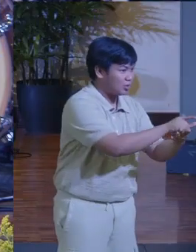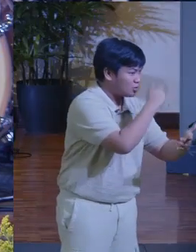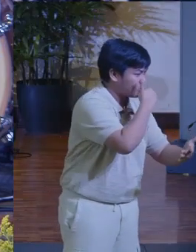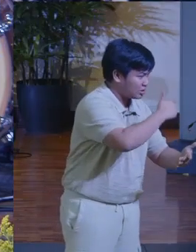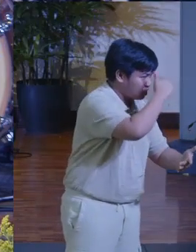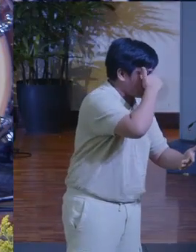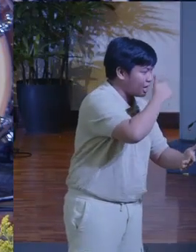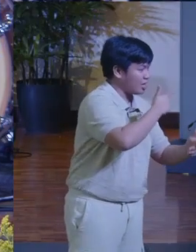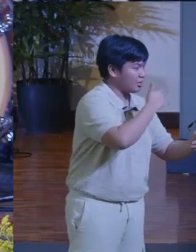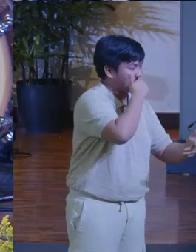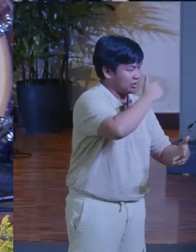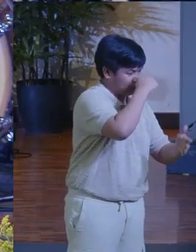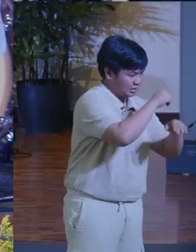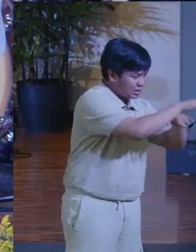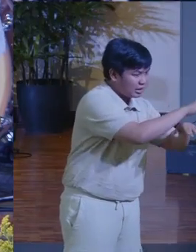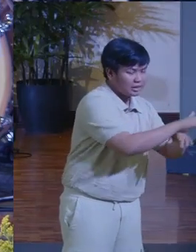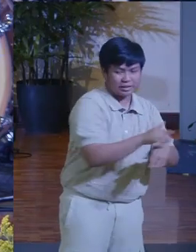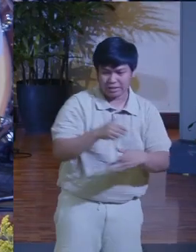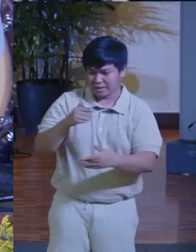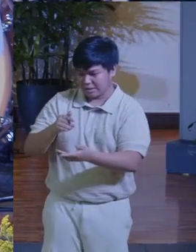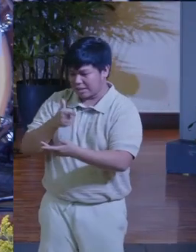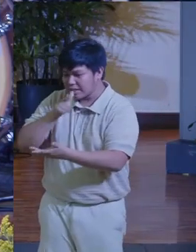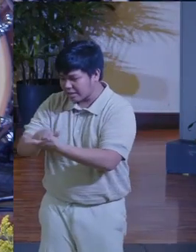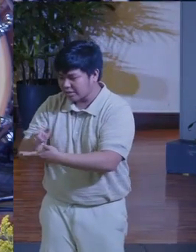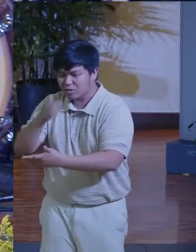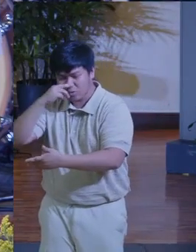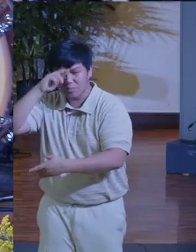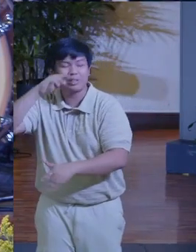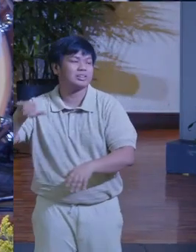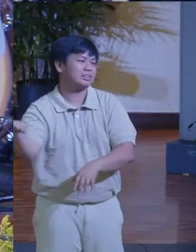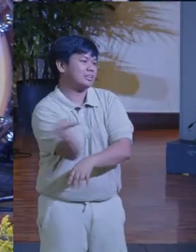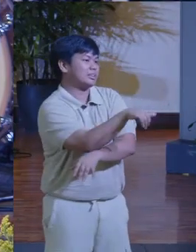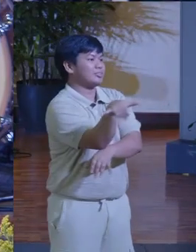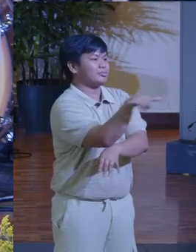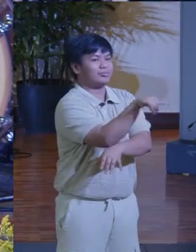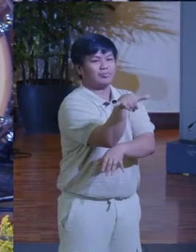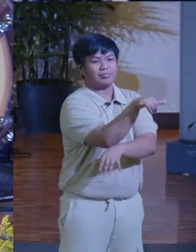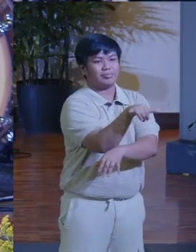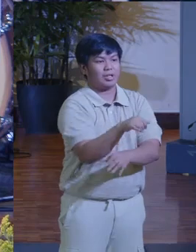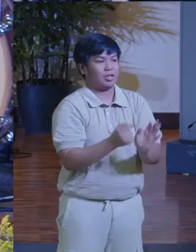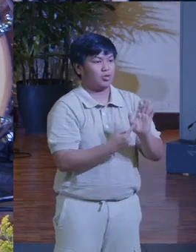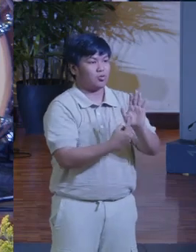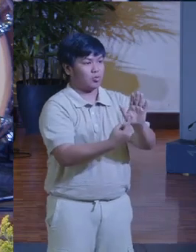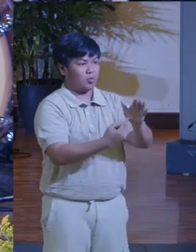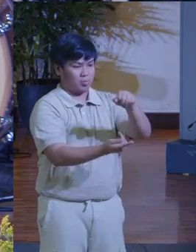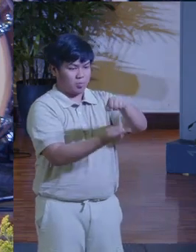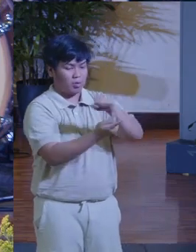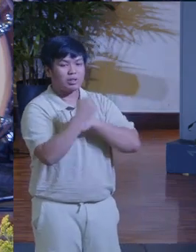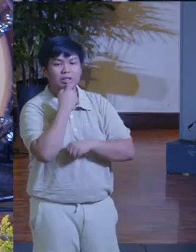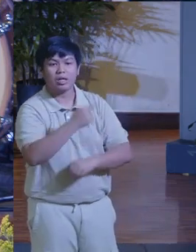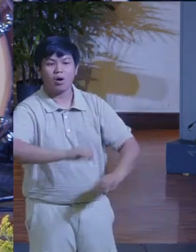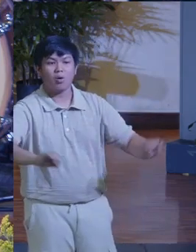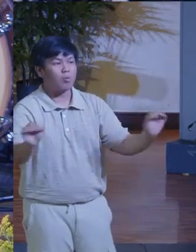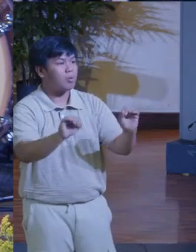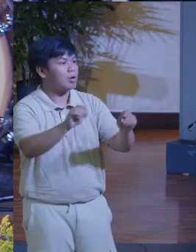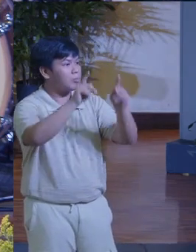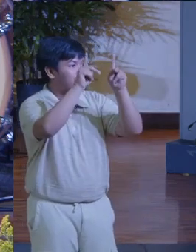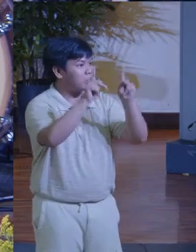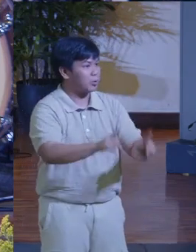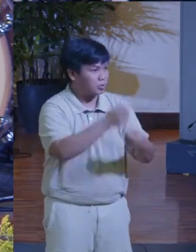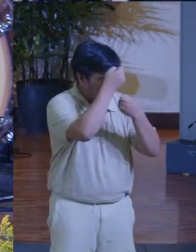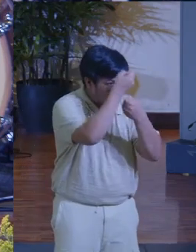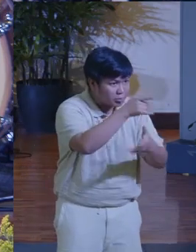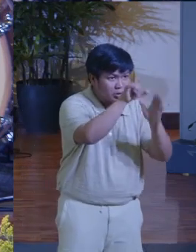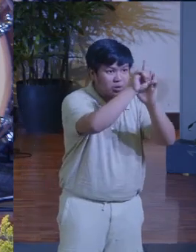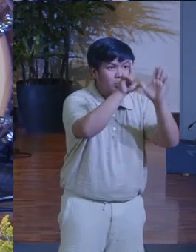16. So pinaliwanag niya dito, for by works of the law, no human being will be justified in his sight, since through